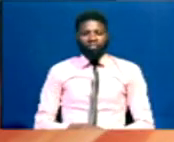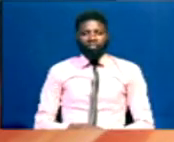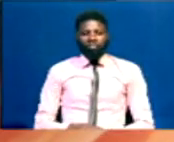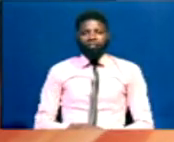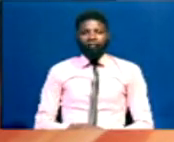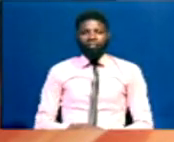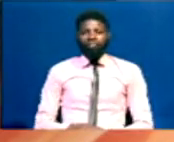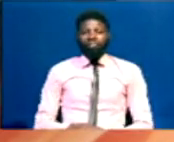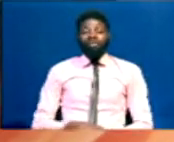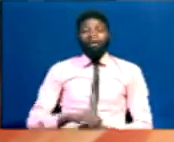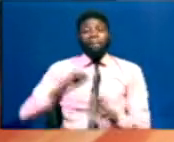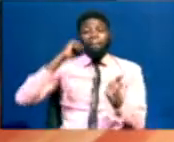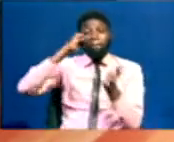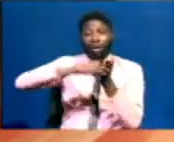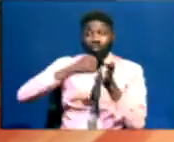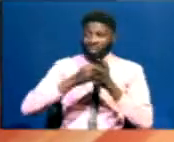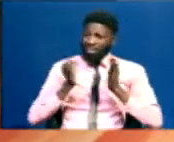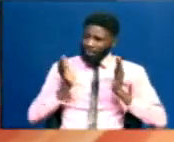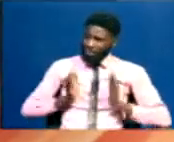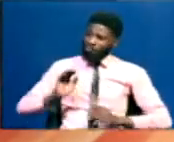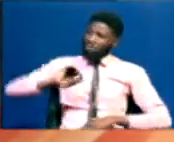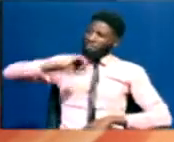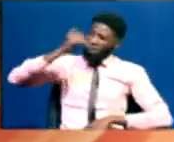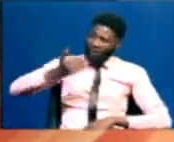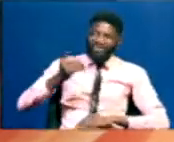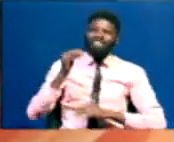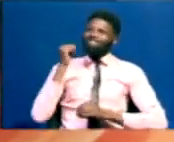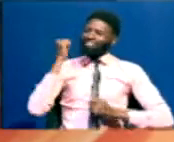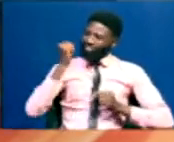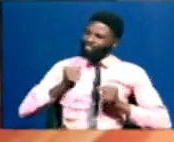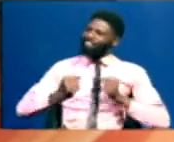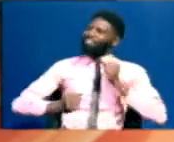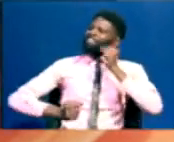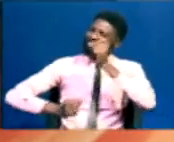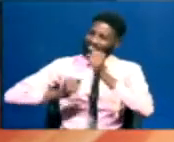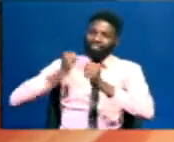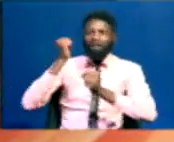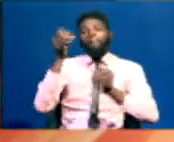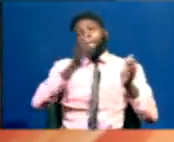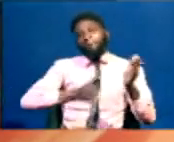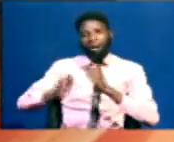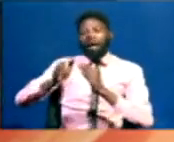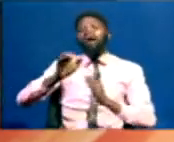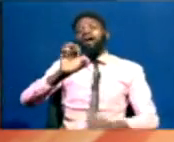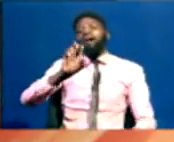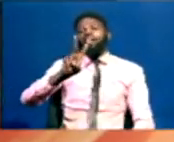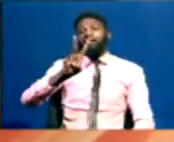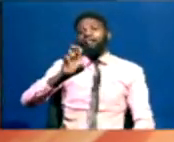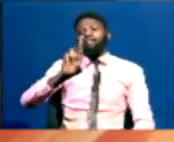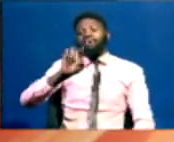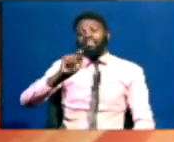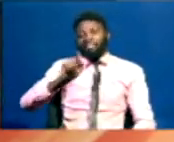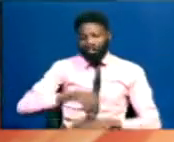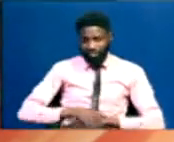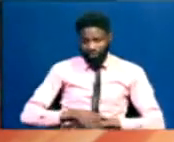A Makueni mountaineer is said to climb the highest mountain in the world, Mount Everest. Dr. Faith Mwende, a mountaineer from